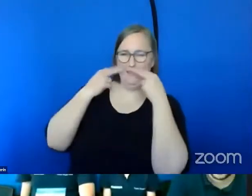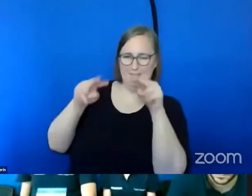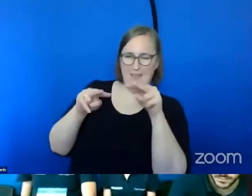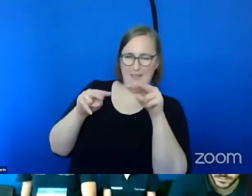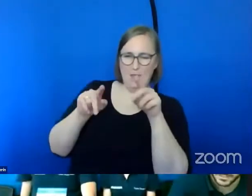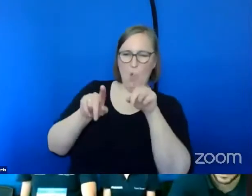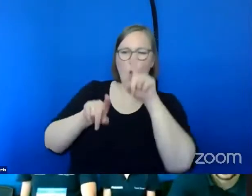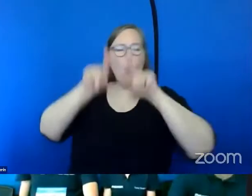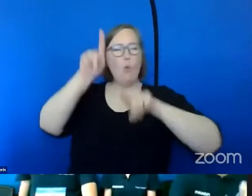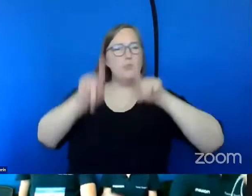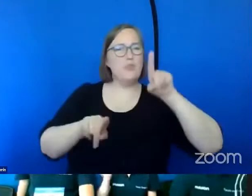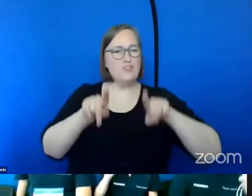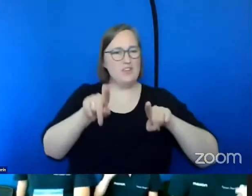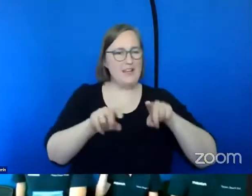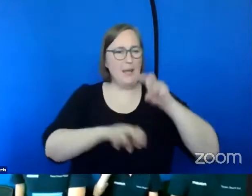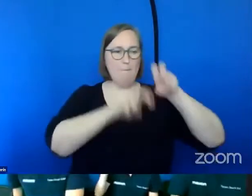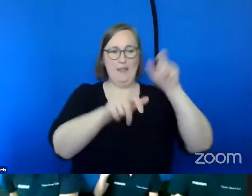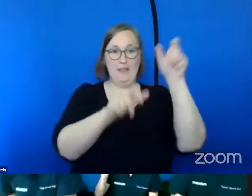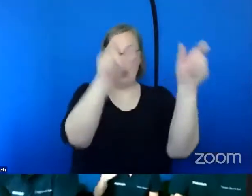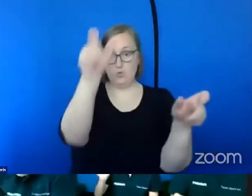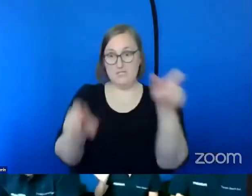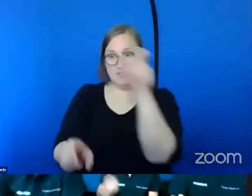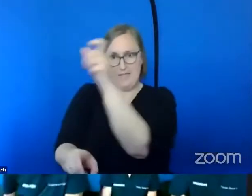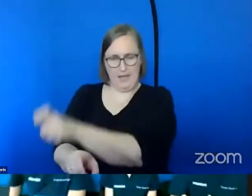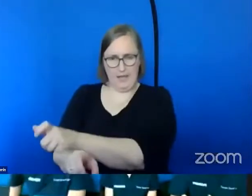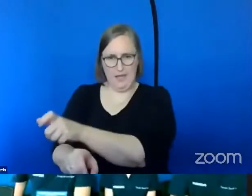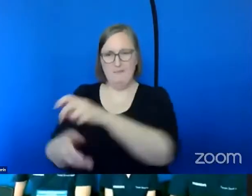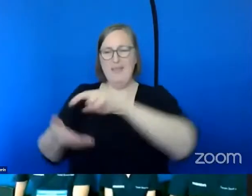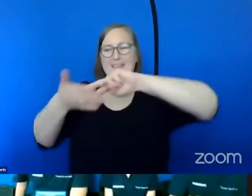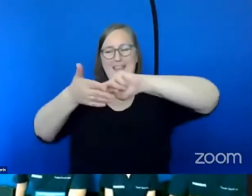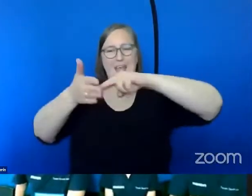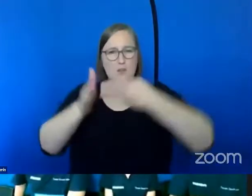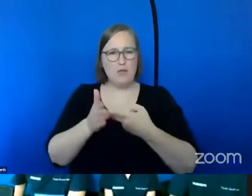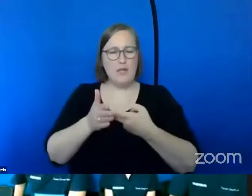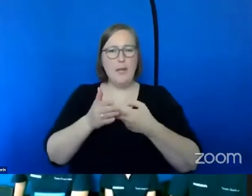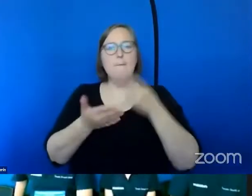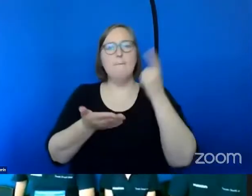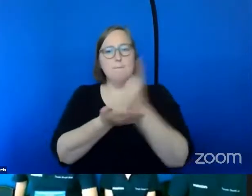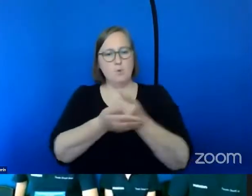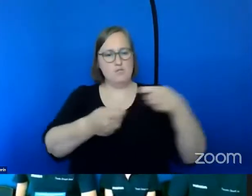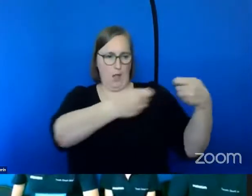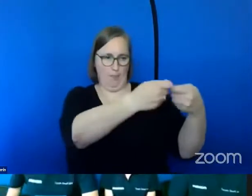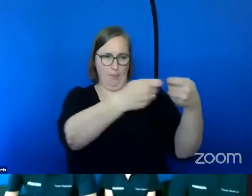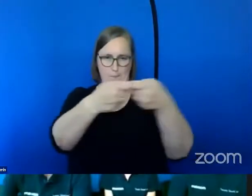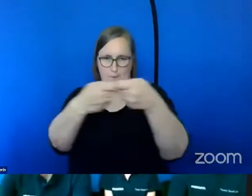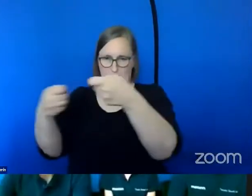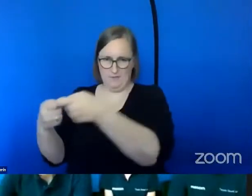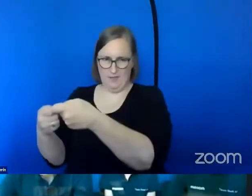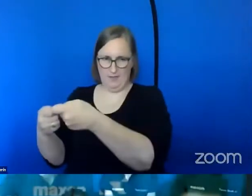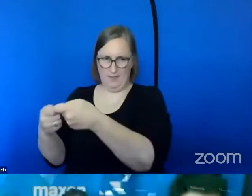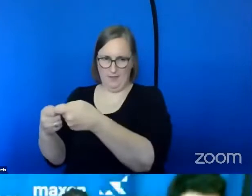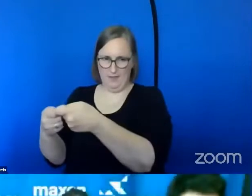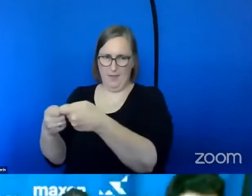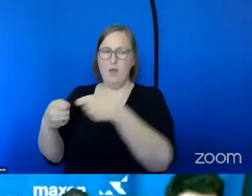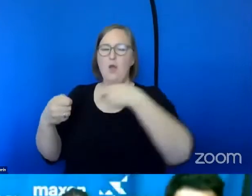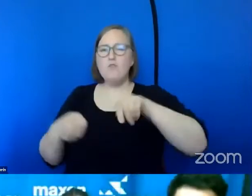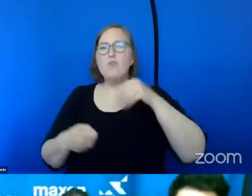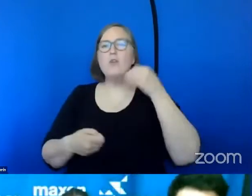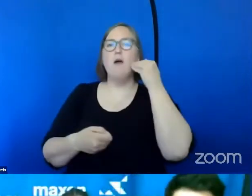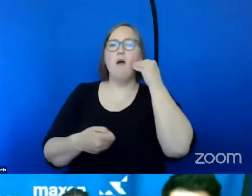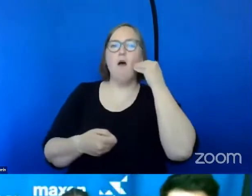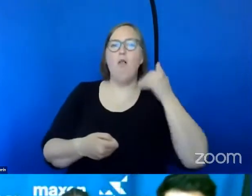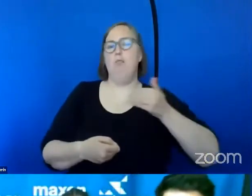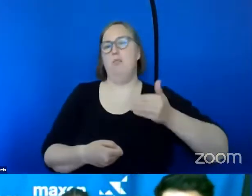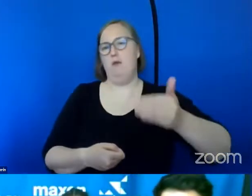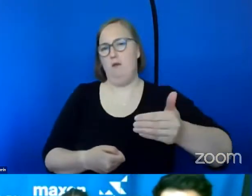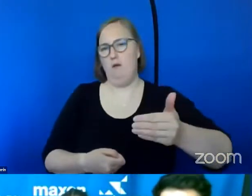solve the tasks of daily life easily. Let's go to the Sorbonne University in Paris and hopefully have a quick chat